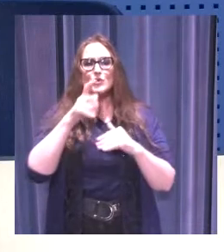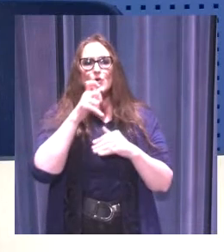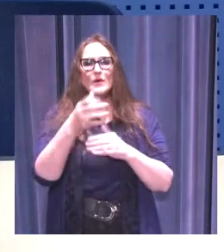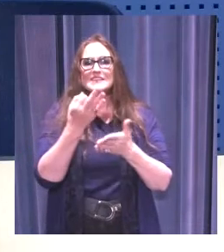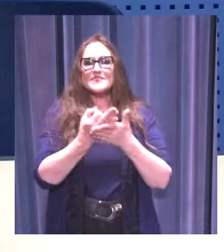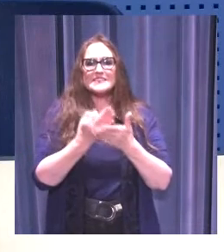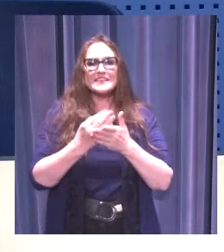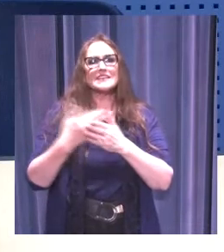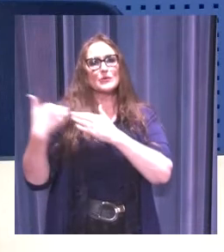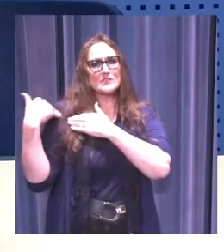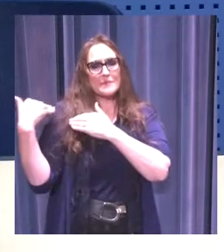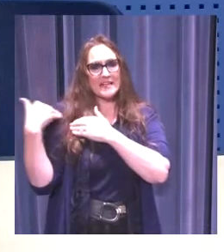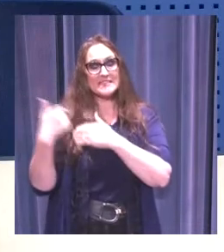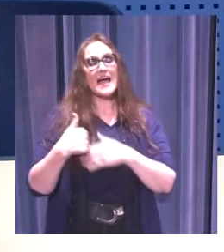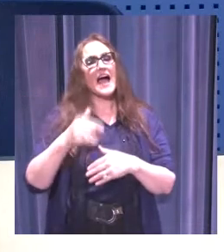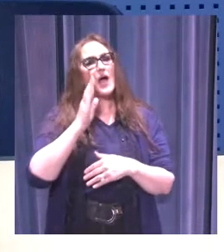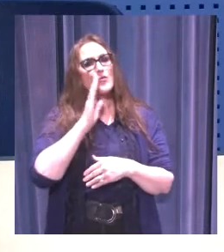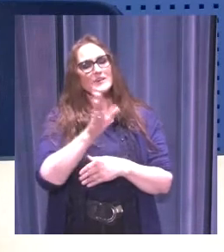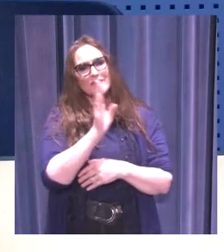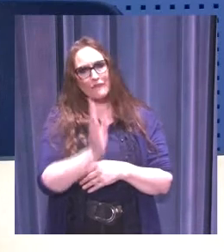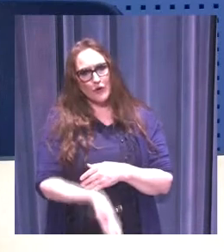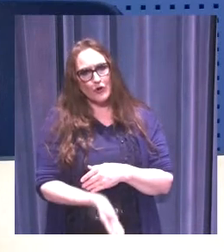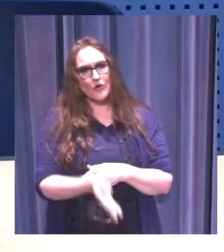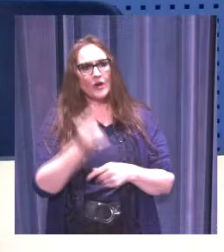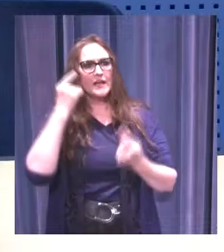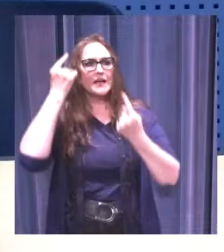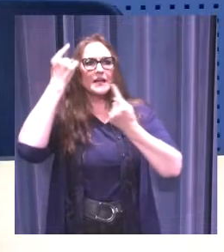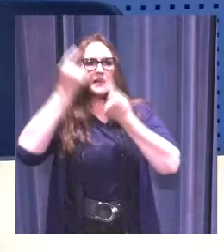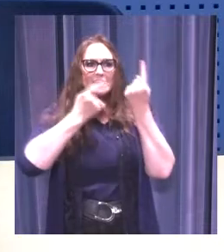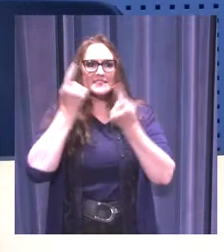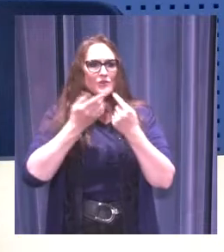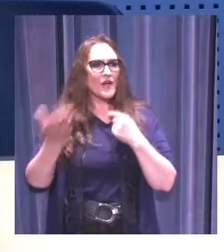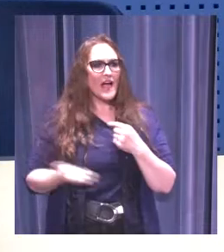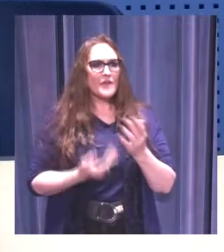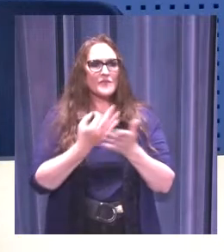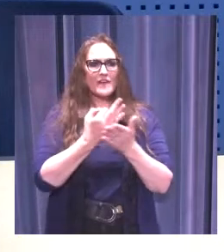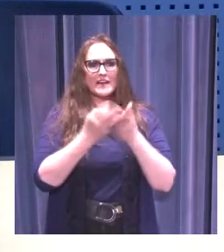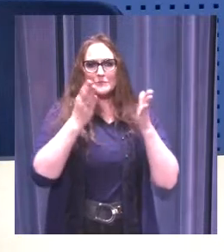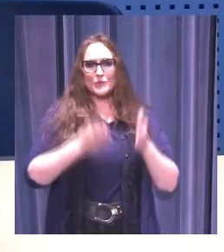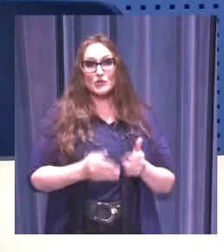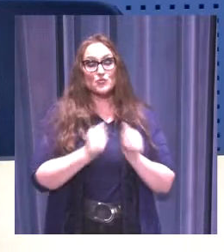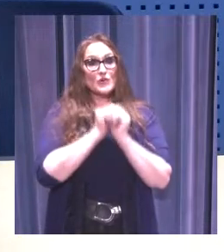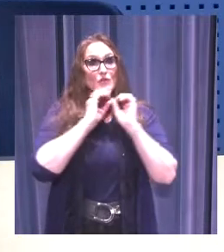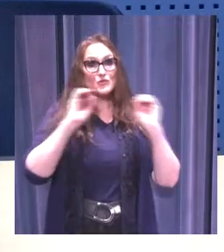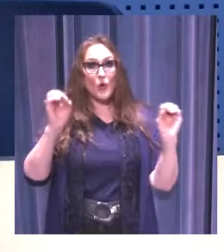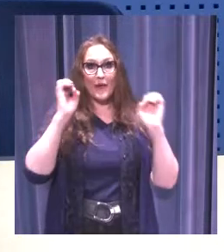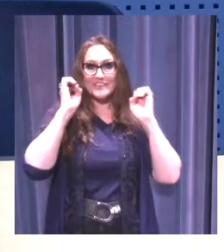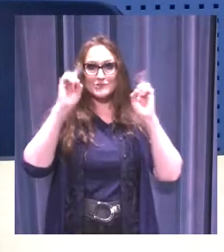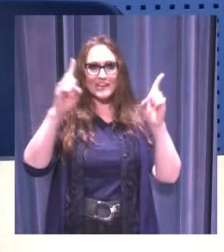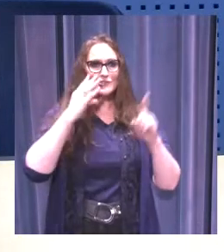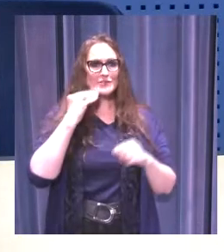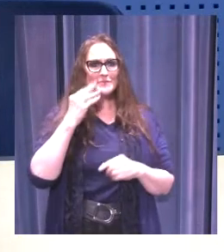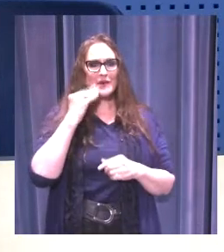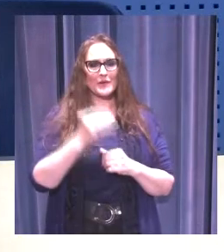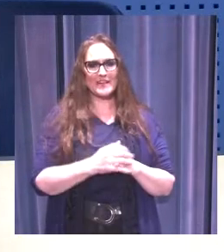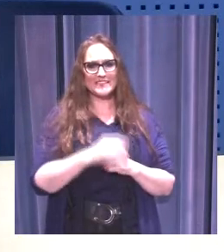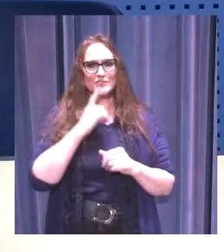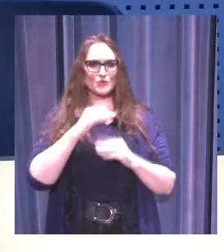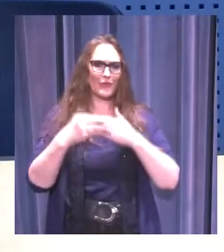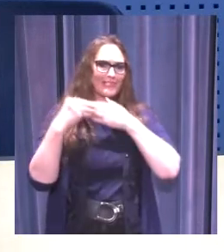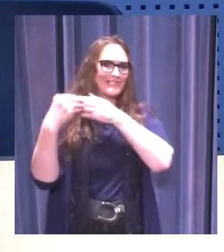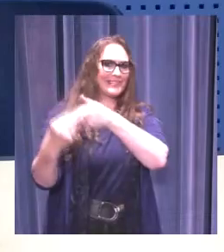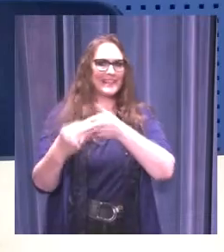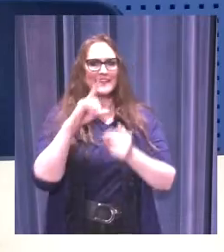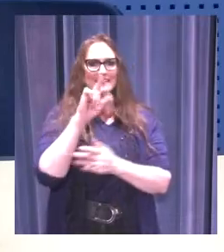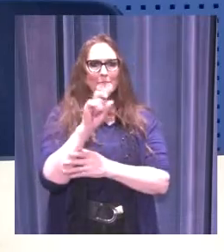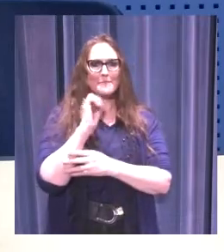fiscally responsible, I would never consider hiring a finance person with no educational experience to lead the